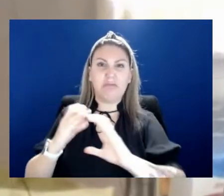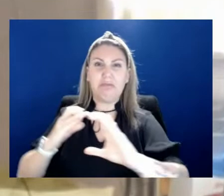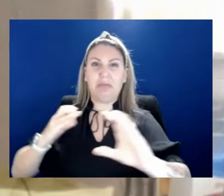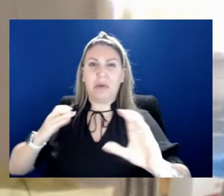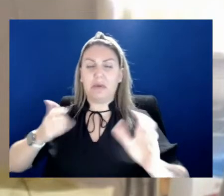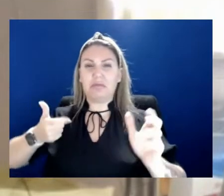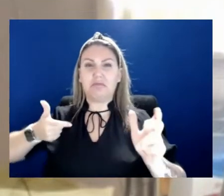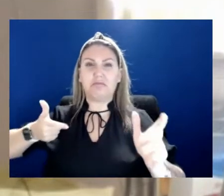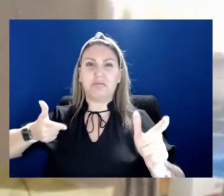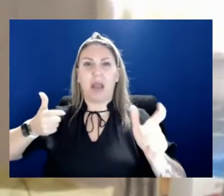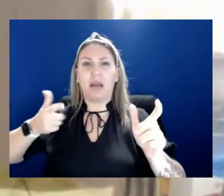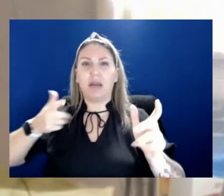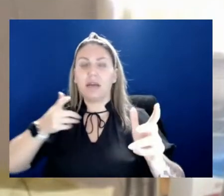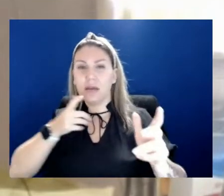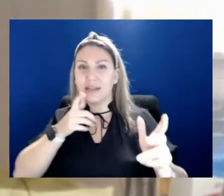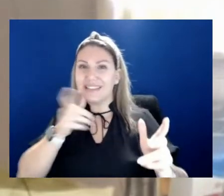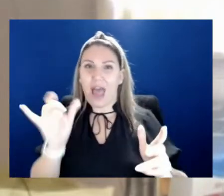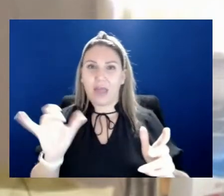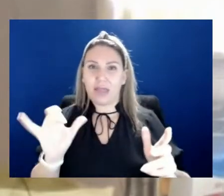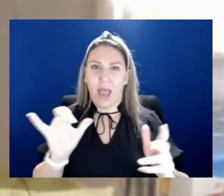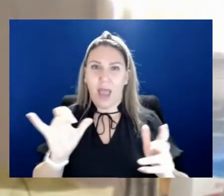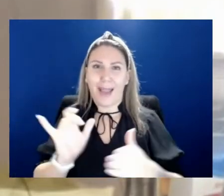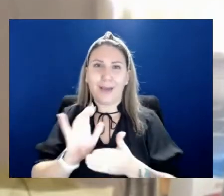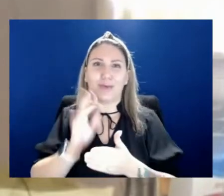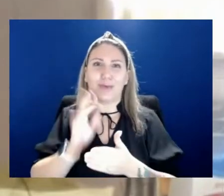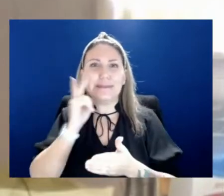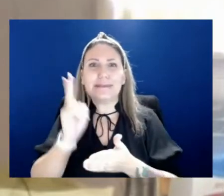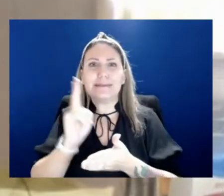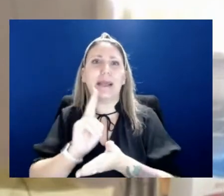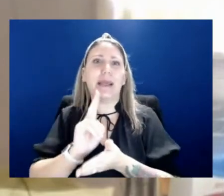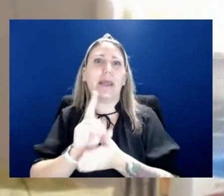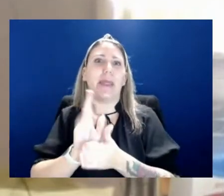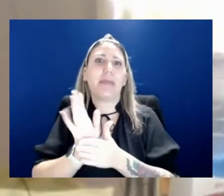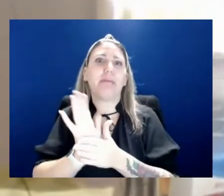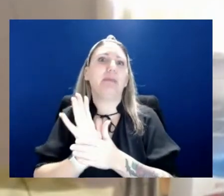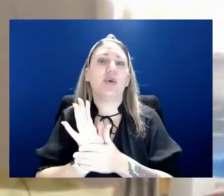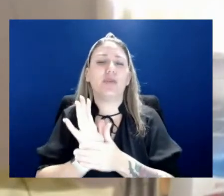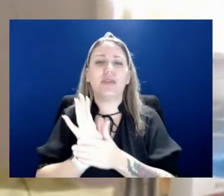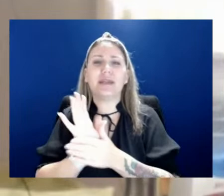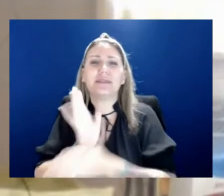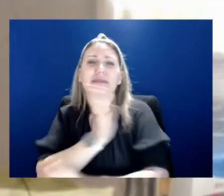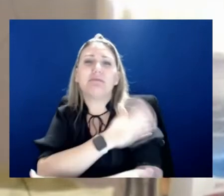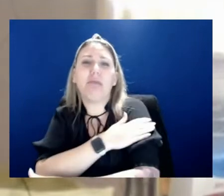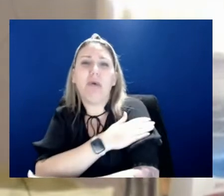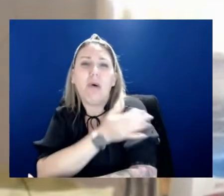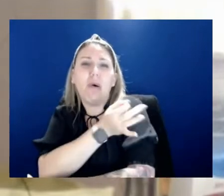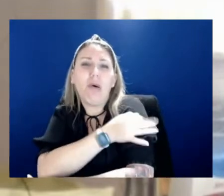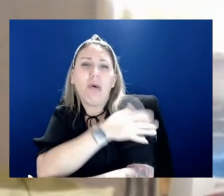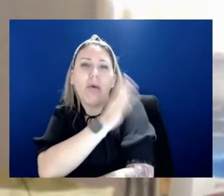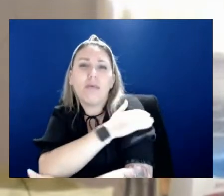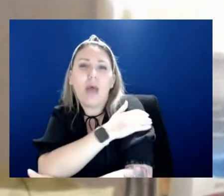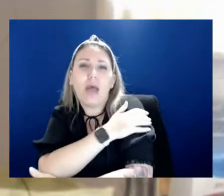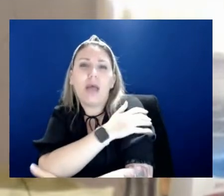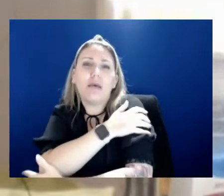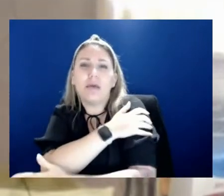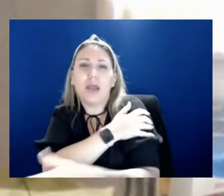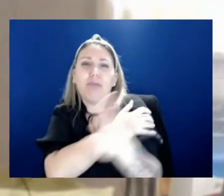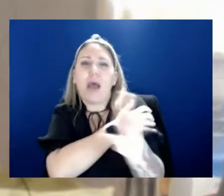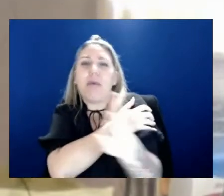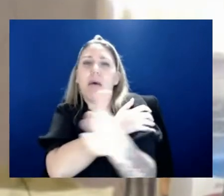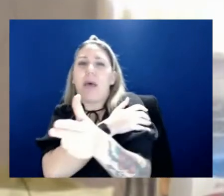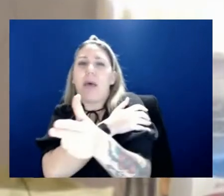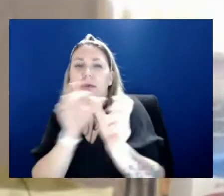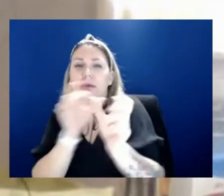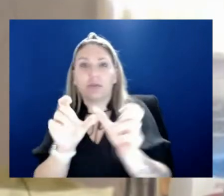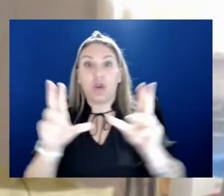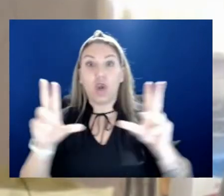not like you see in the movies. It's not just a flesh wound where you put your hand on your wounded shoulder and you keep firing your weapon. It is